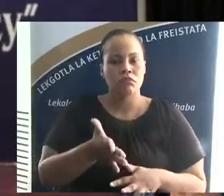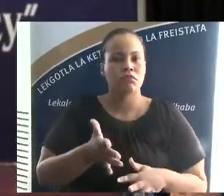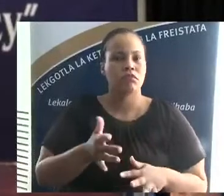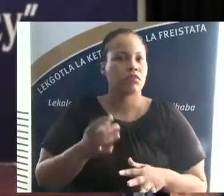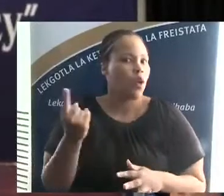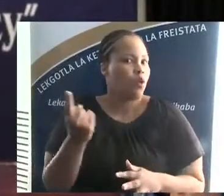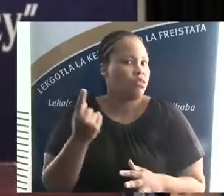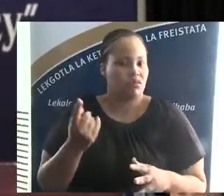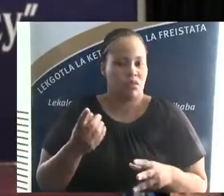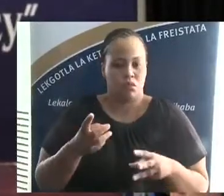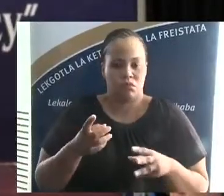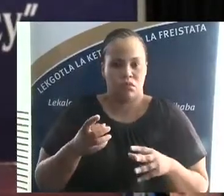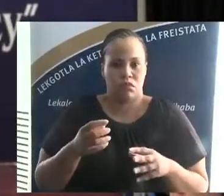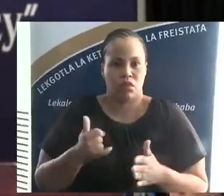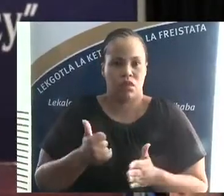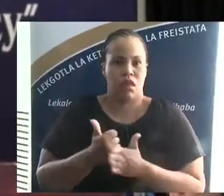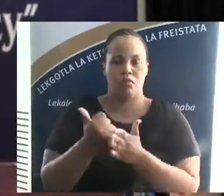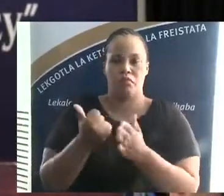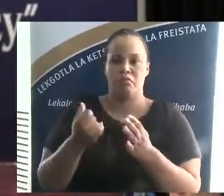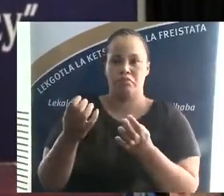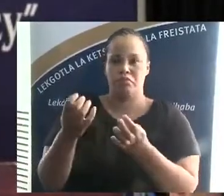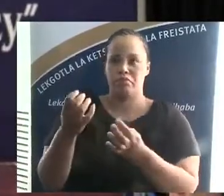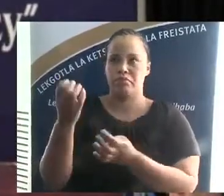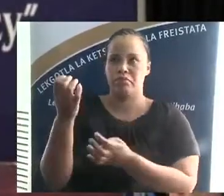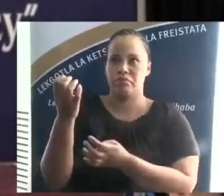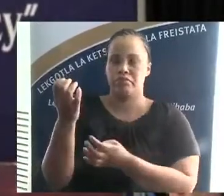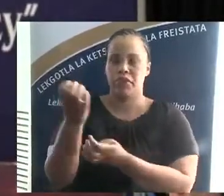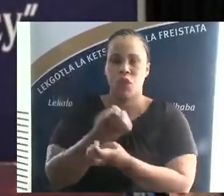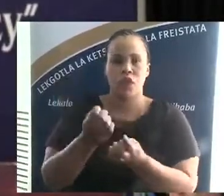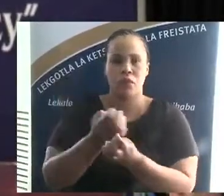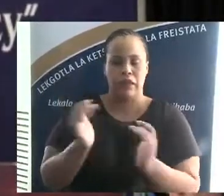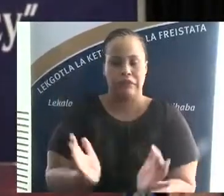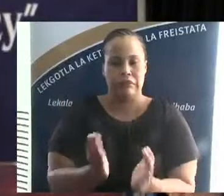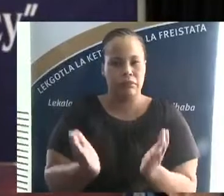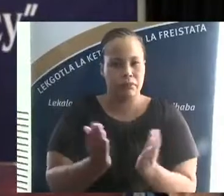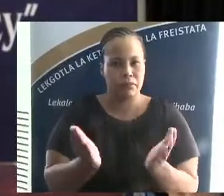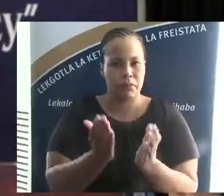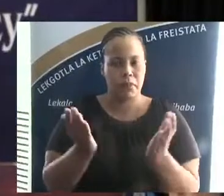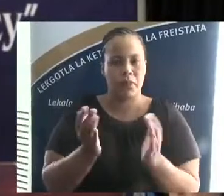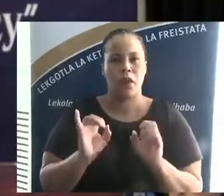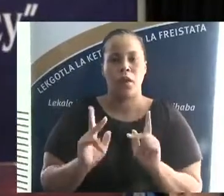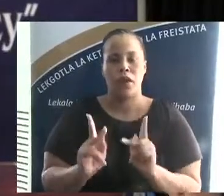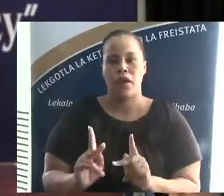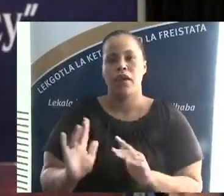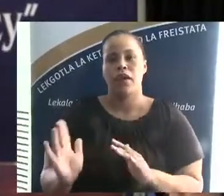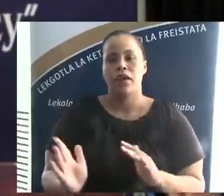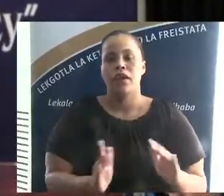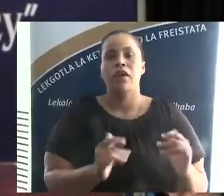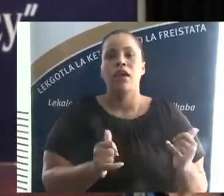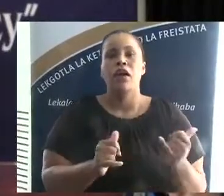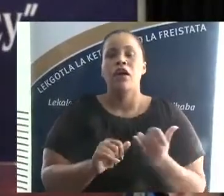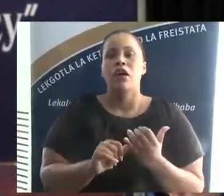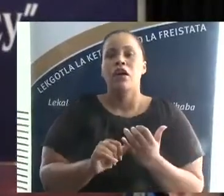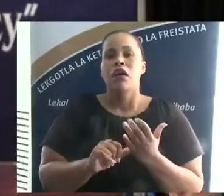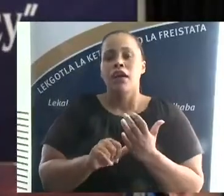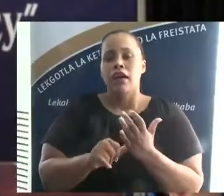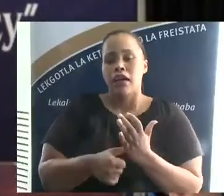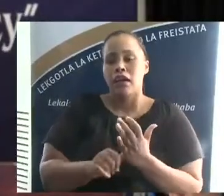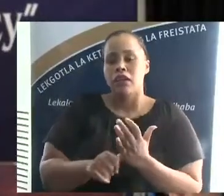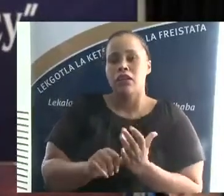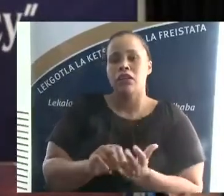economy and deal with our fiscal deficit. Conditional grants, Honourable Speaker, is allocated to the province